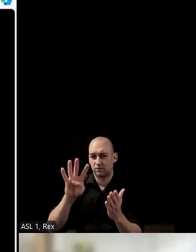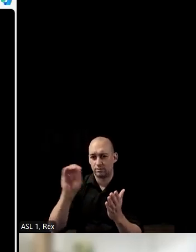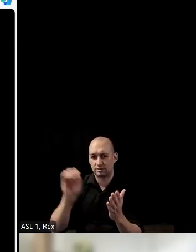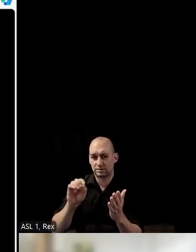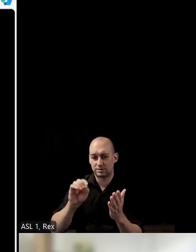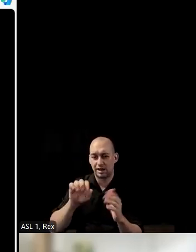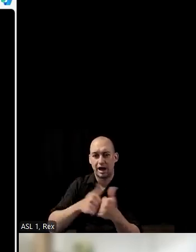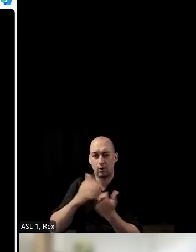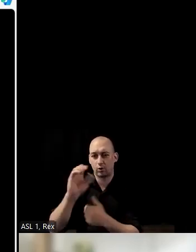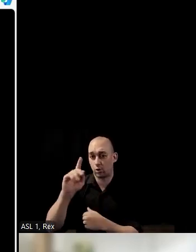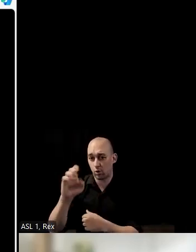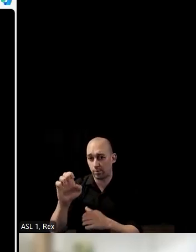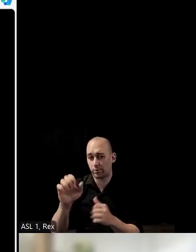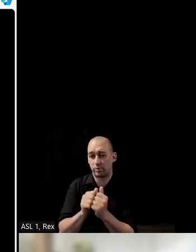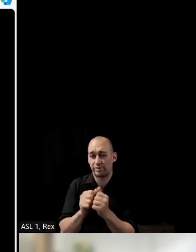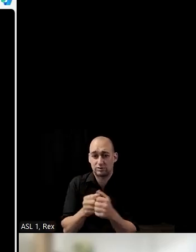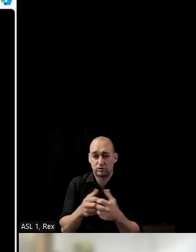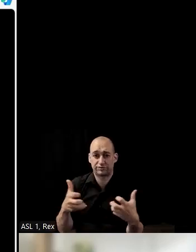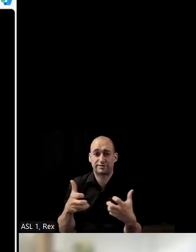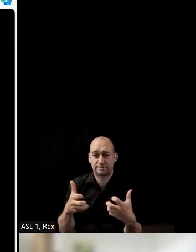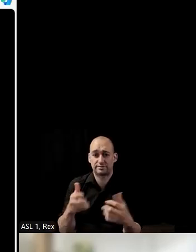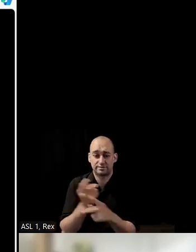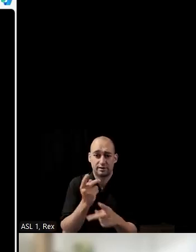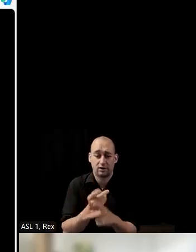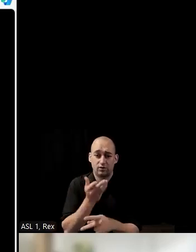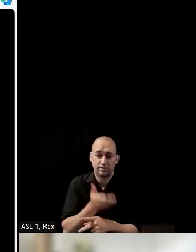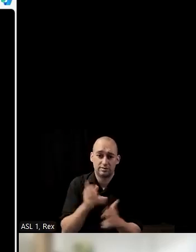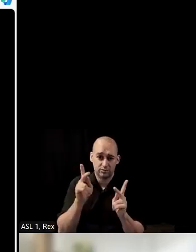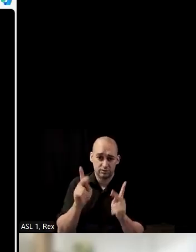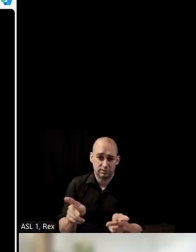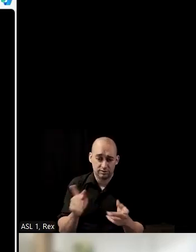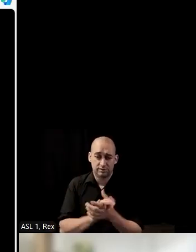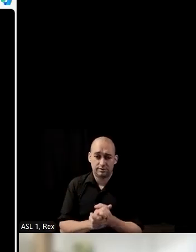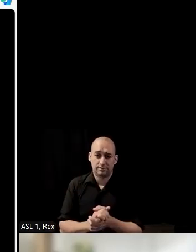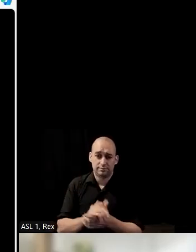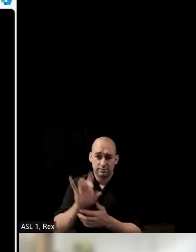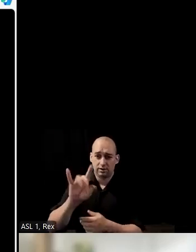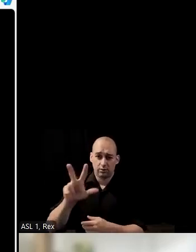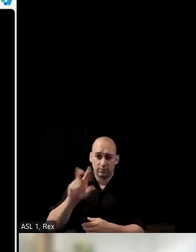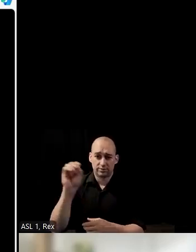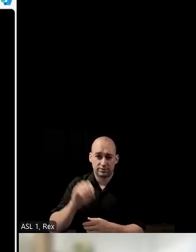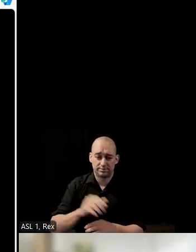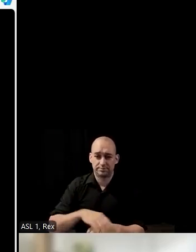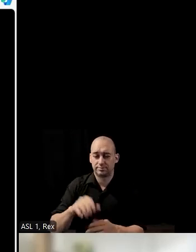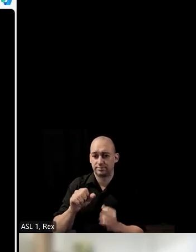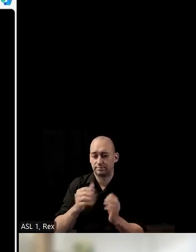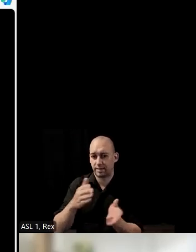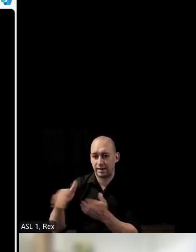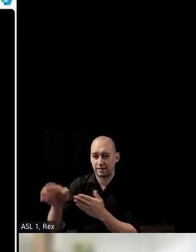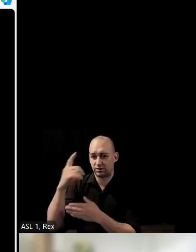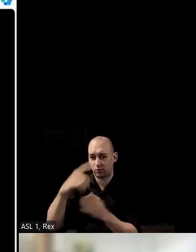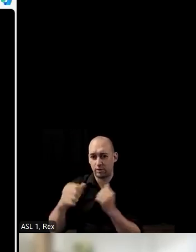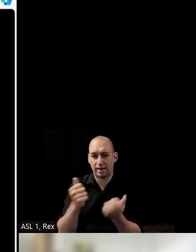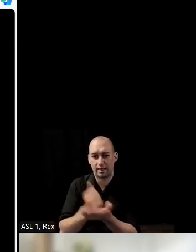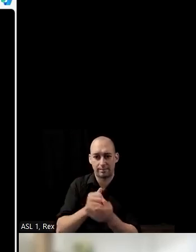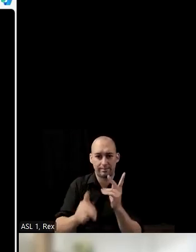the stress of caregiving, coping with stress of caregiving, 83%, strategies to help person with dementia